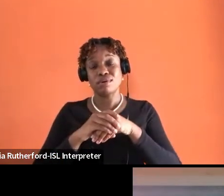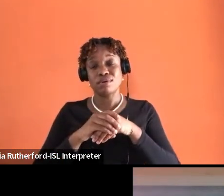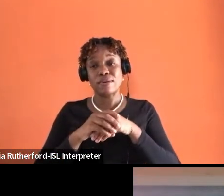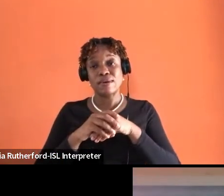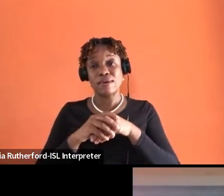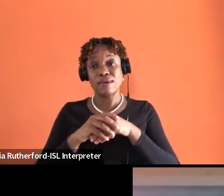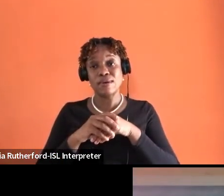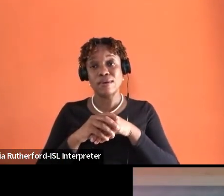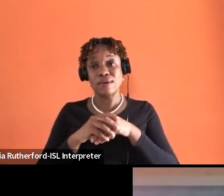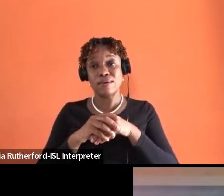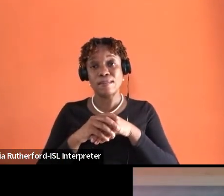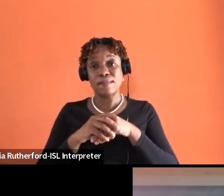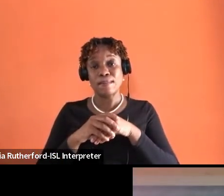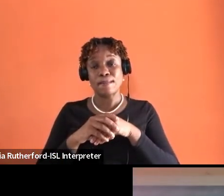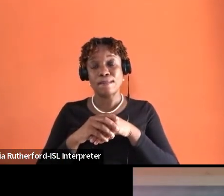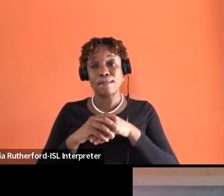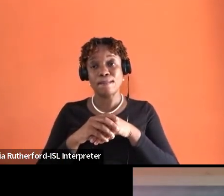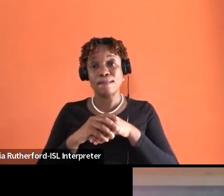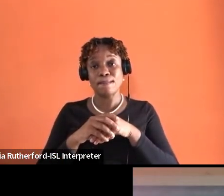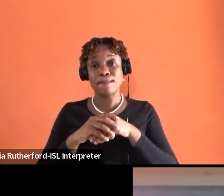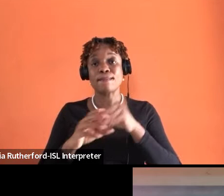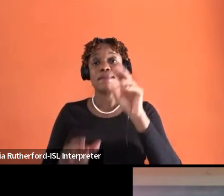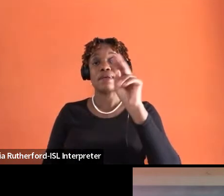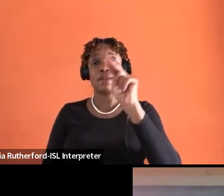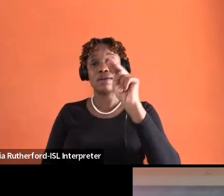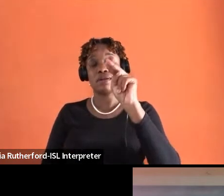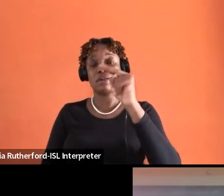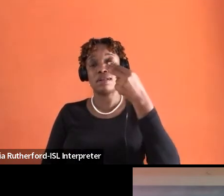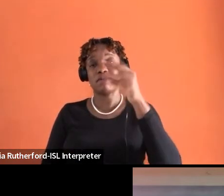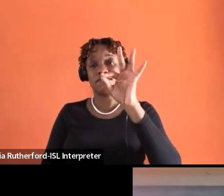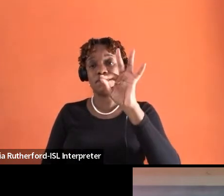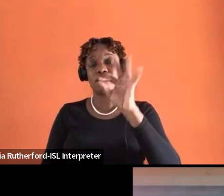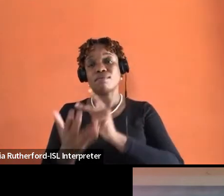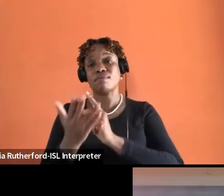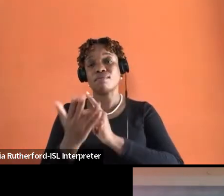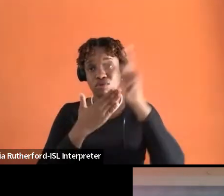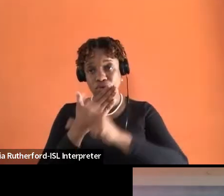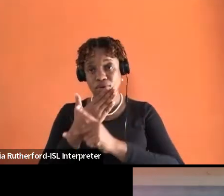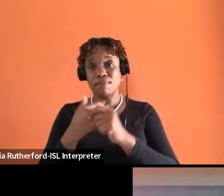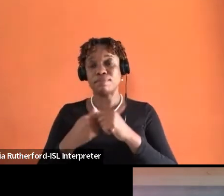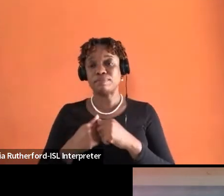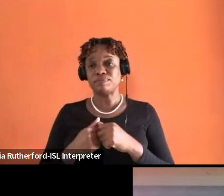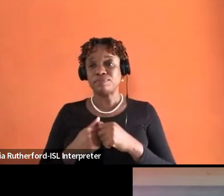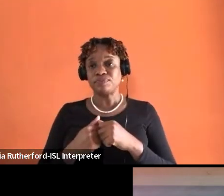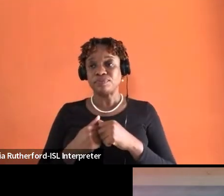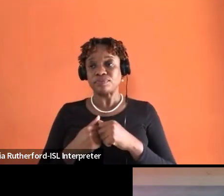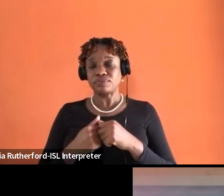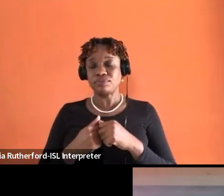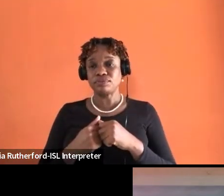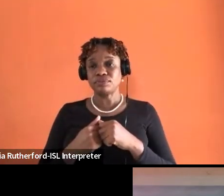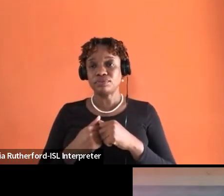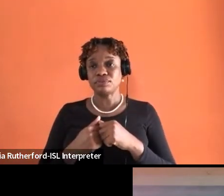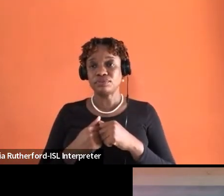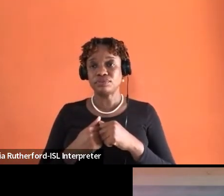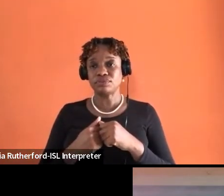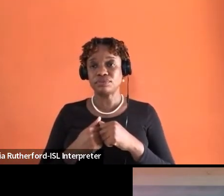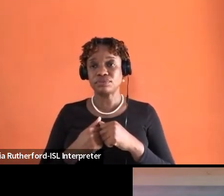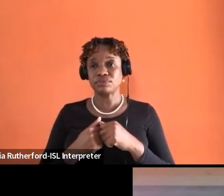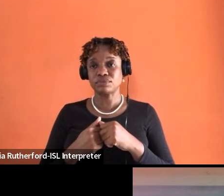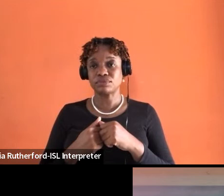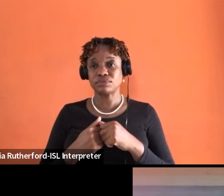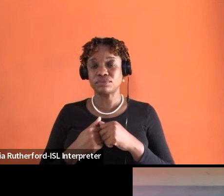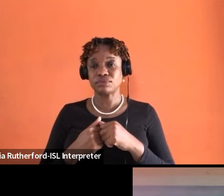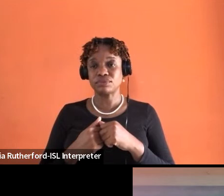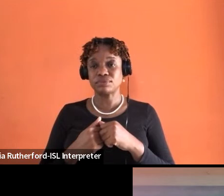included into the National Health Fund program, as well as to agitate for other